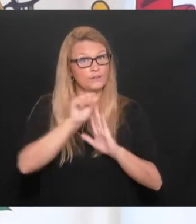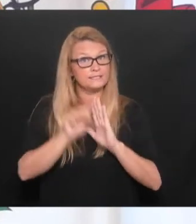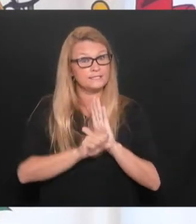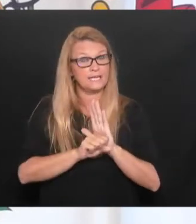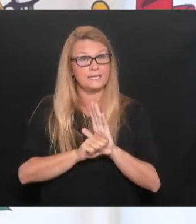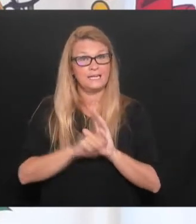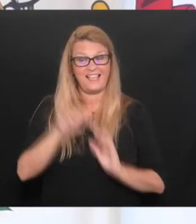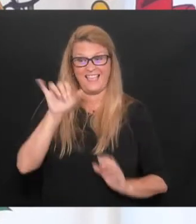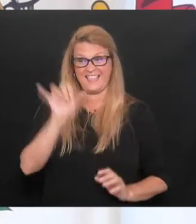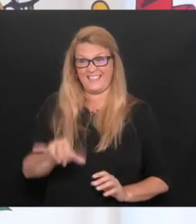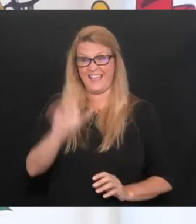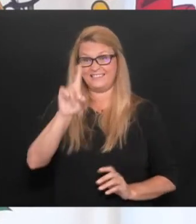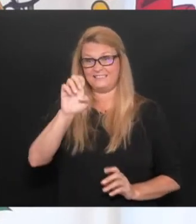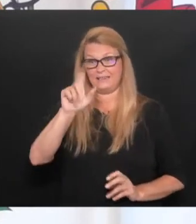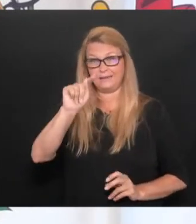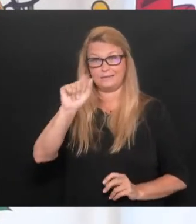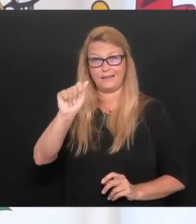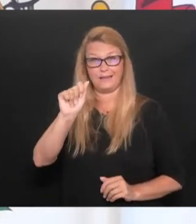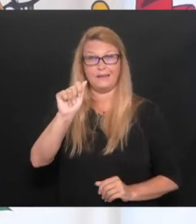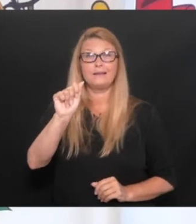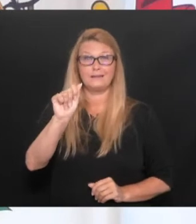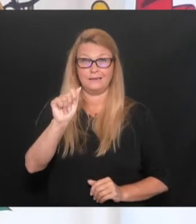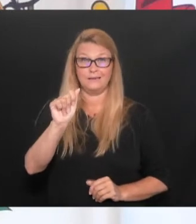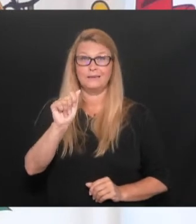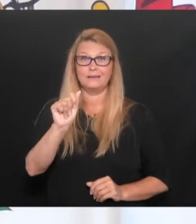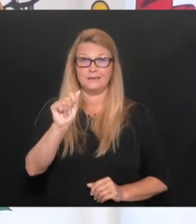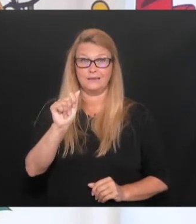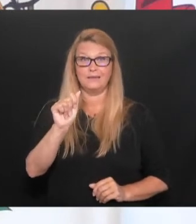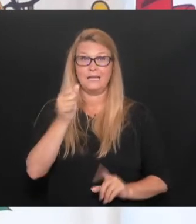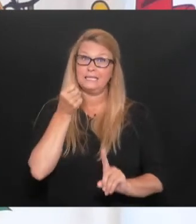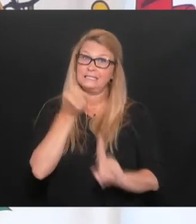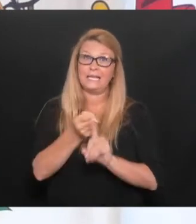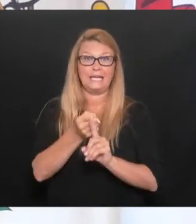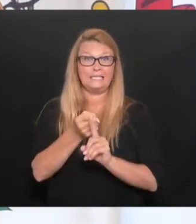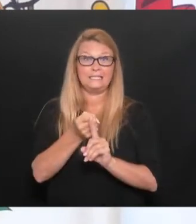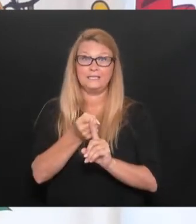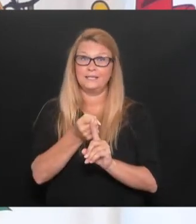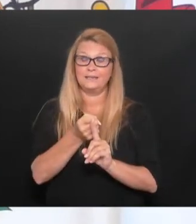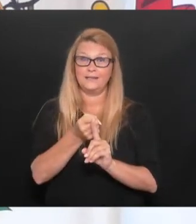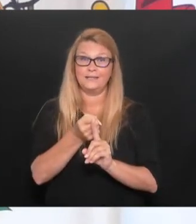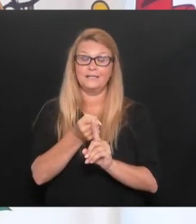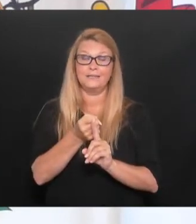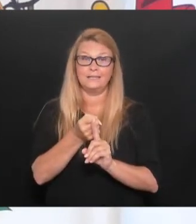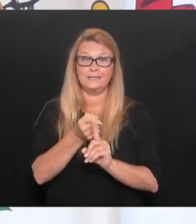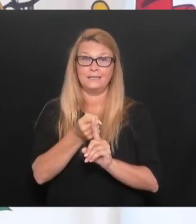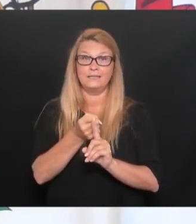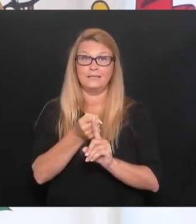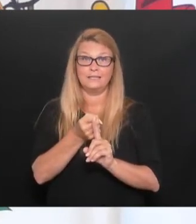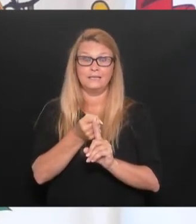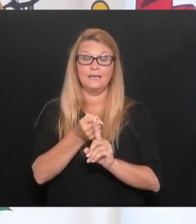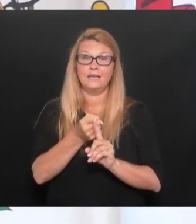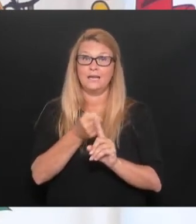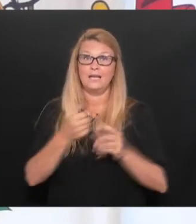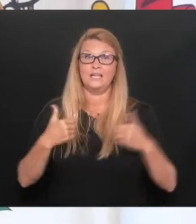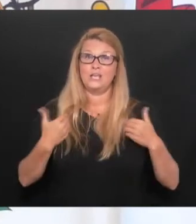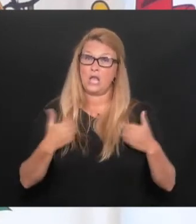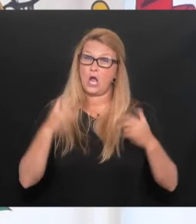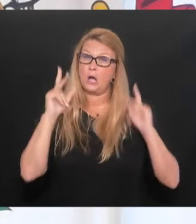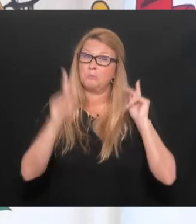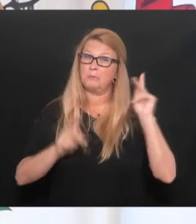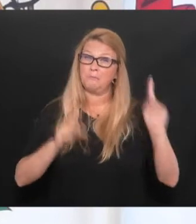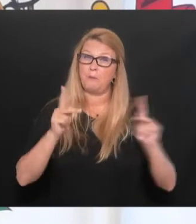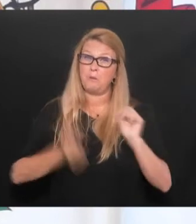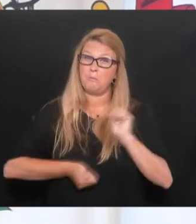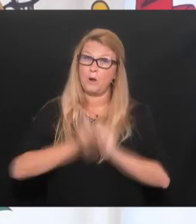particular variant, is our young people are it attacks our young people pretty